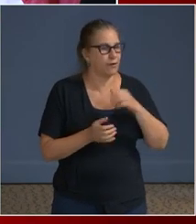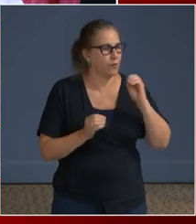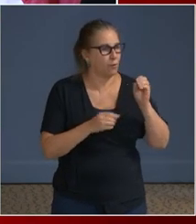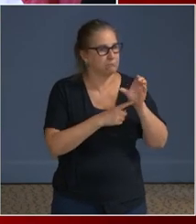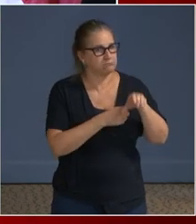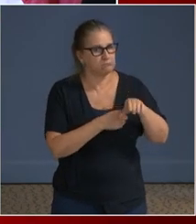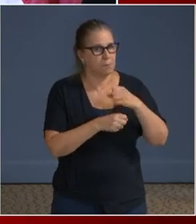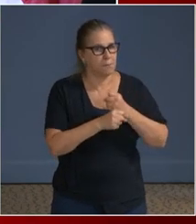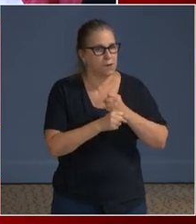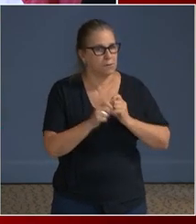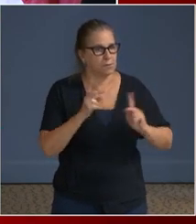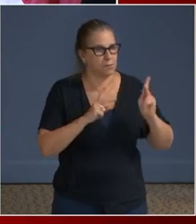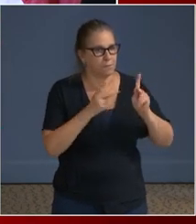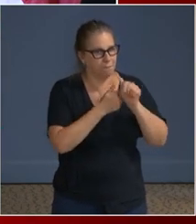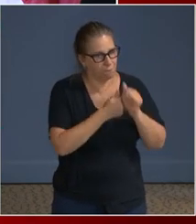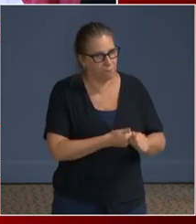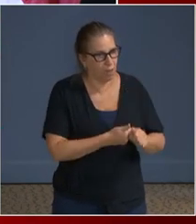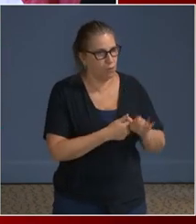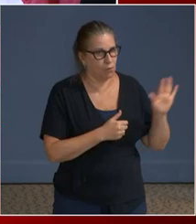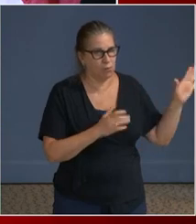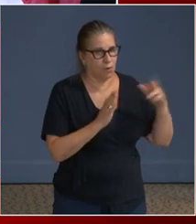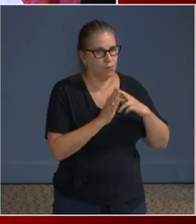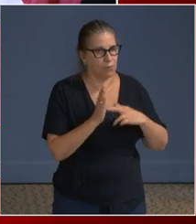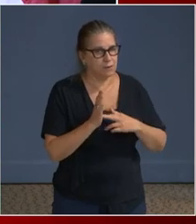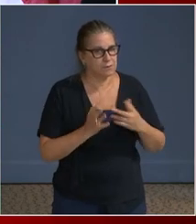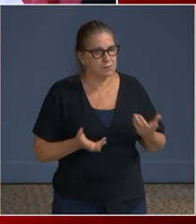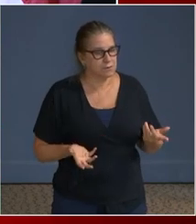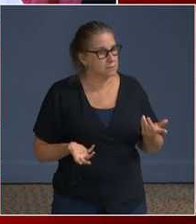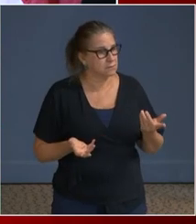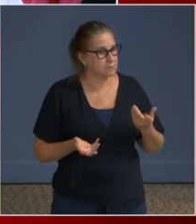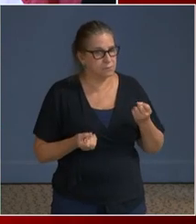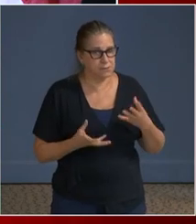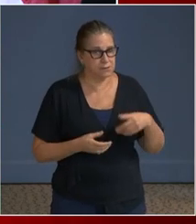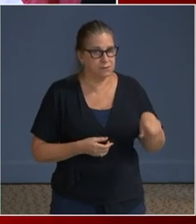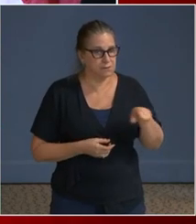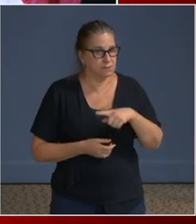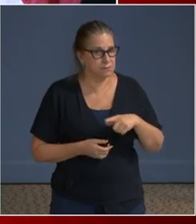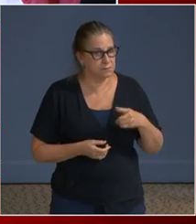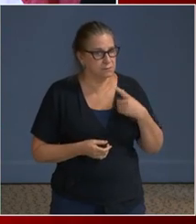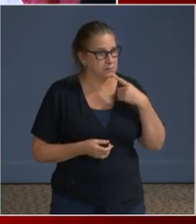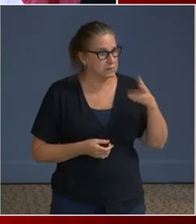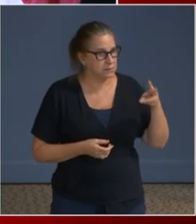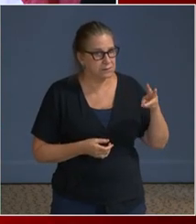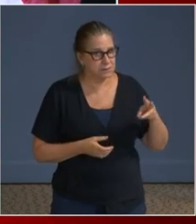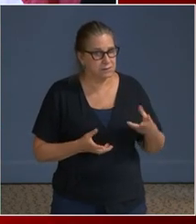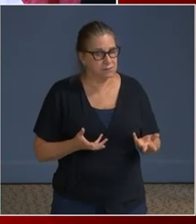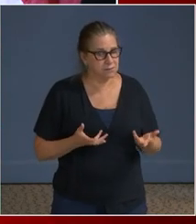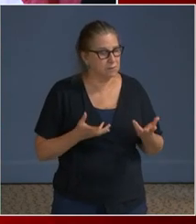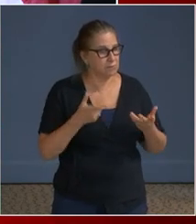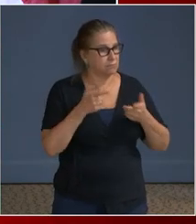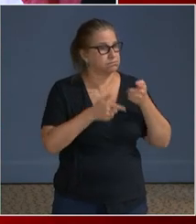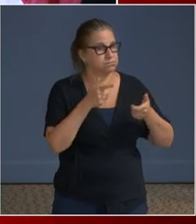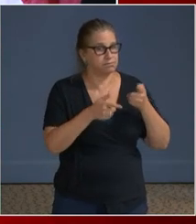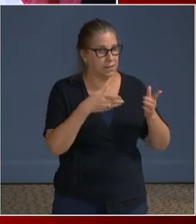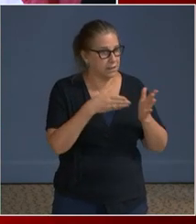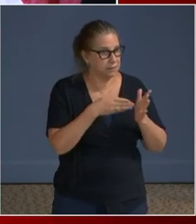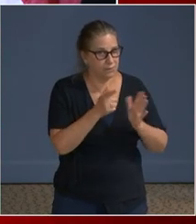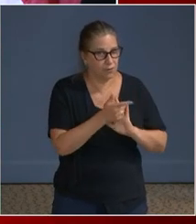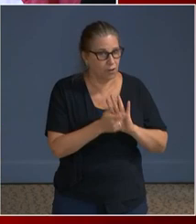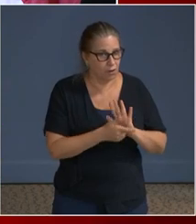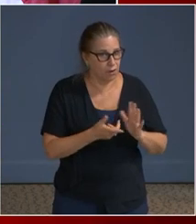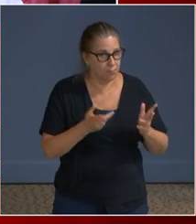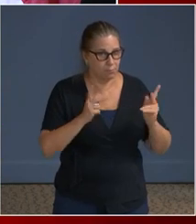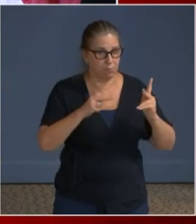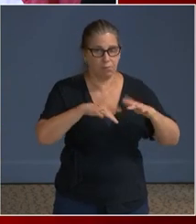it against the law to carry a weapon if you're 16 years old and shoot it at 3 people? Or at a group of a few